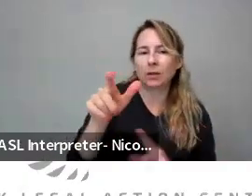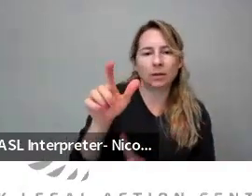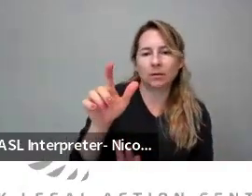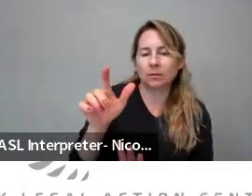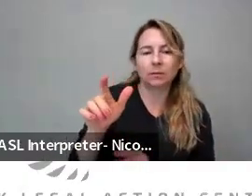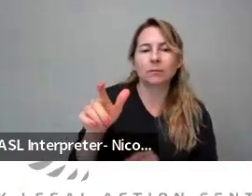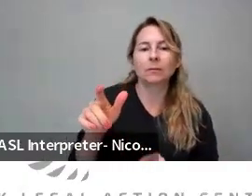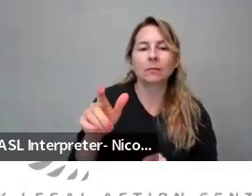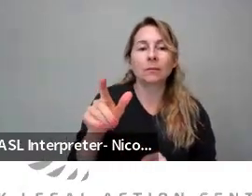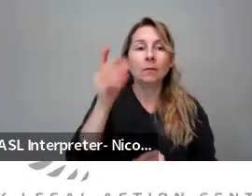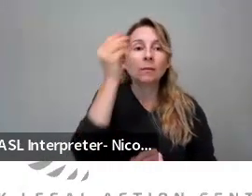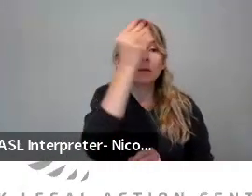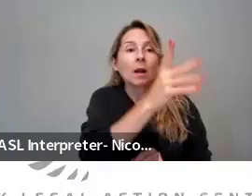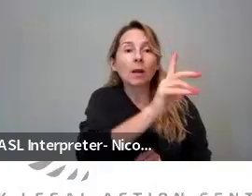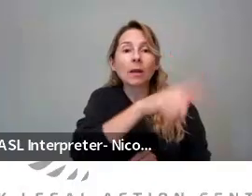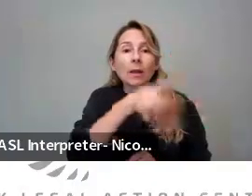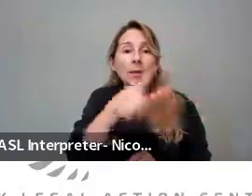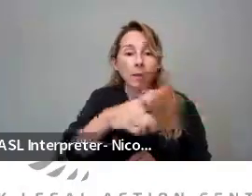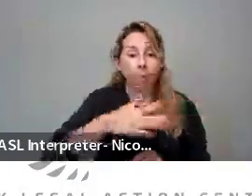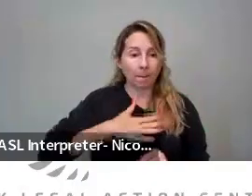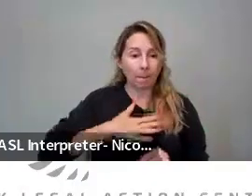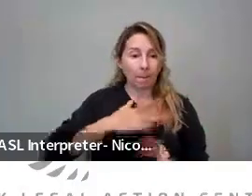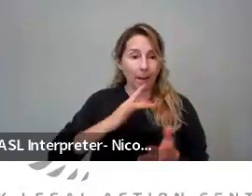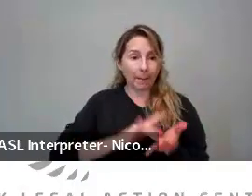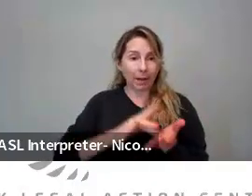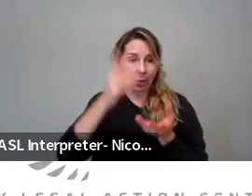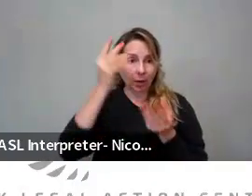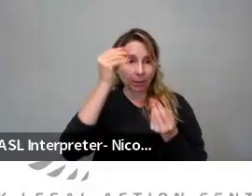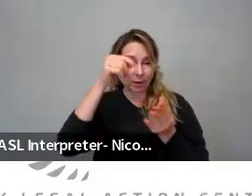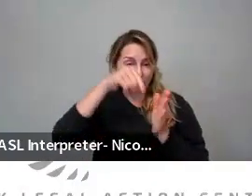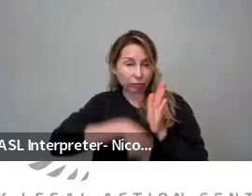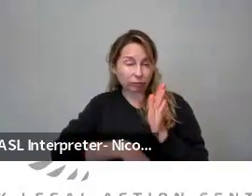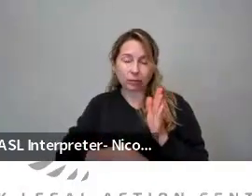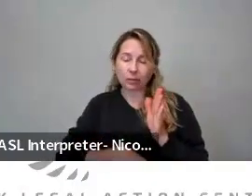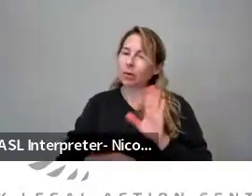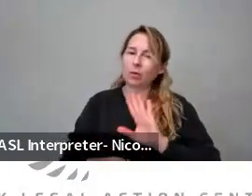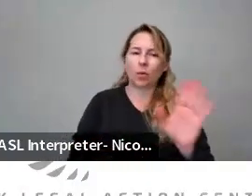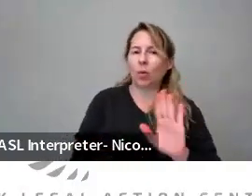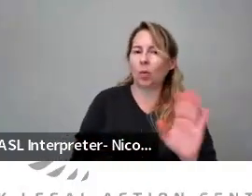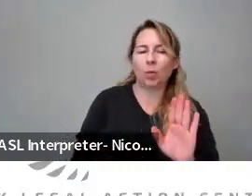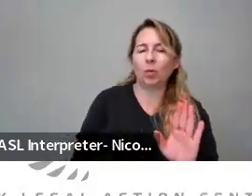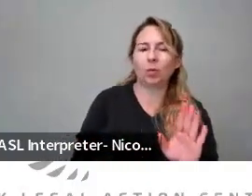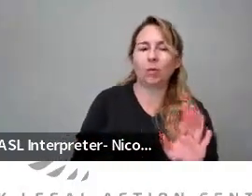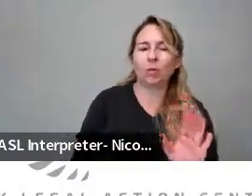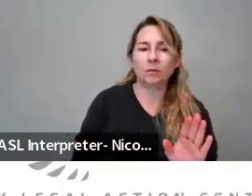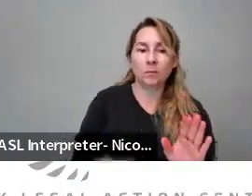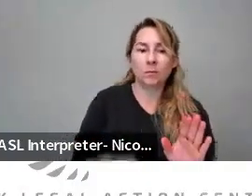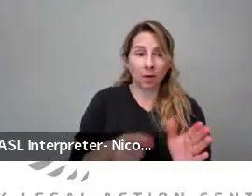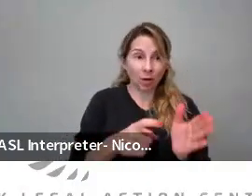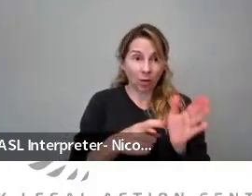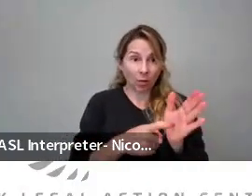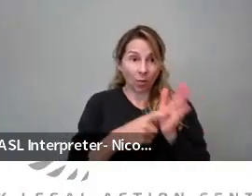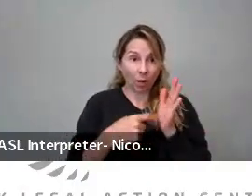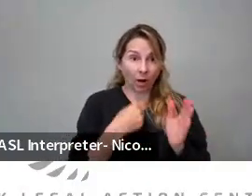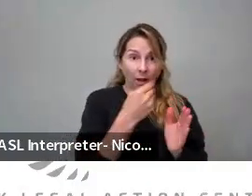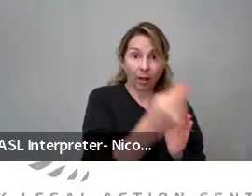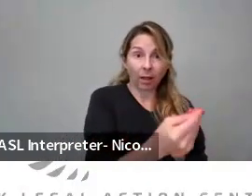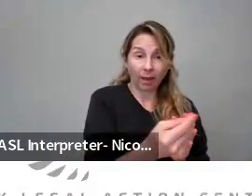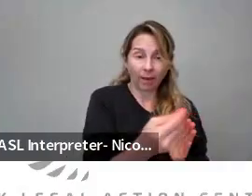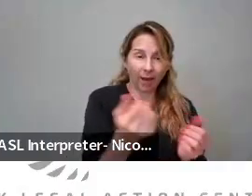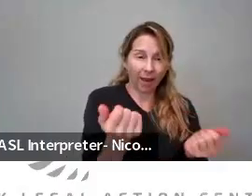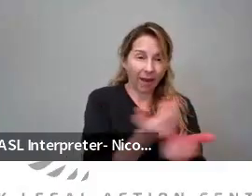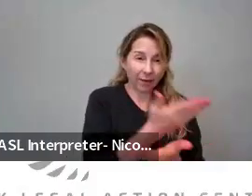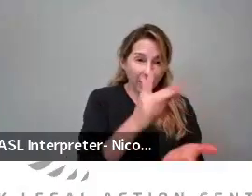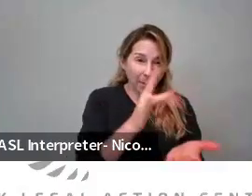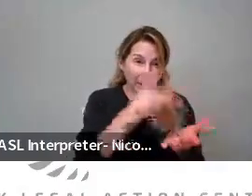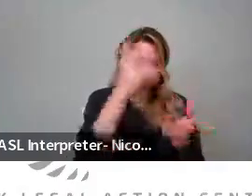the landlord all my medical conditions, and I cannot be required to give to the landlord my full medical